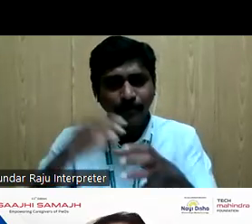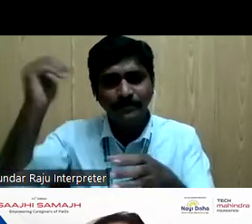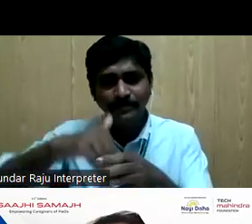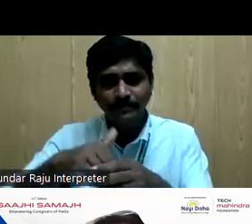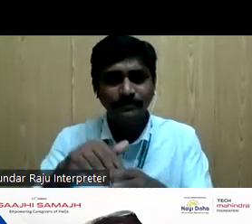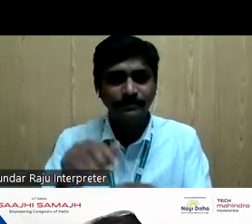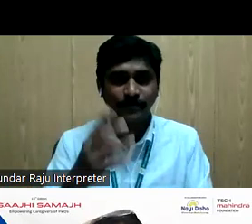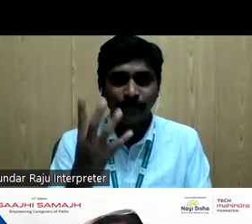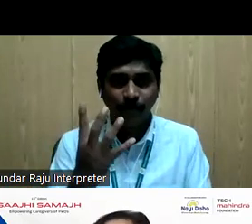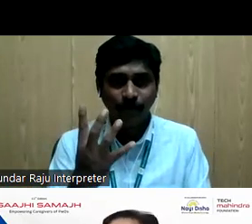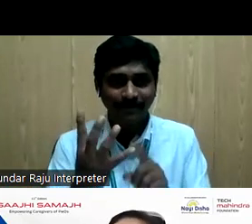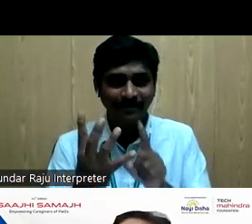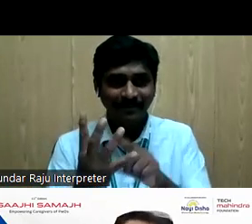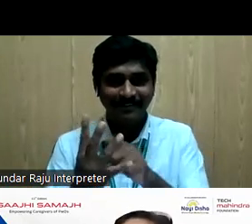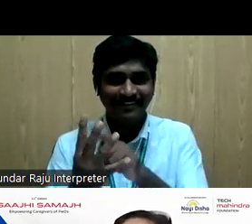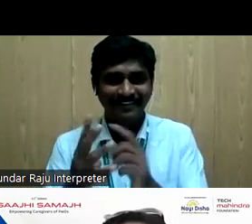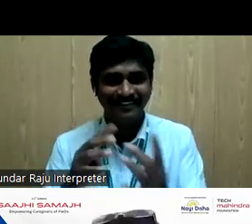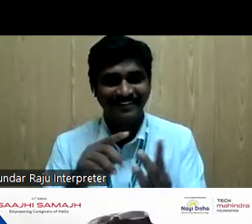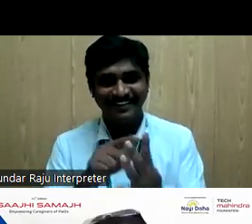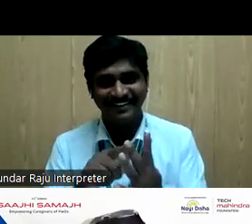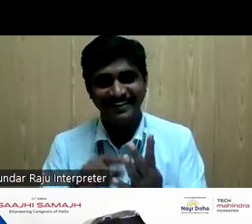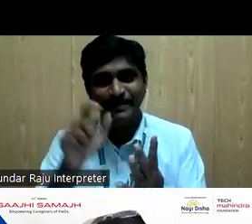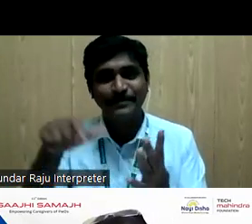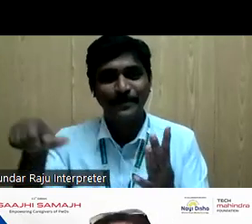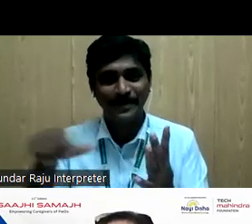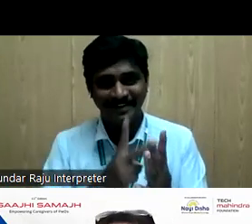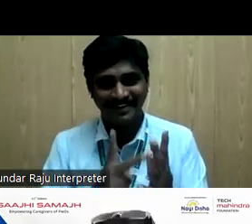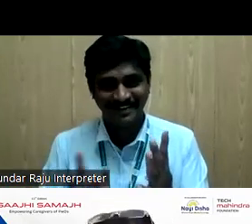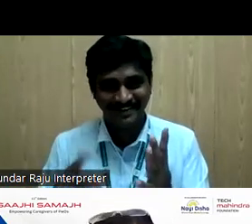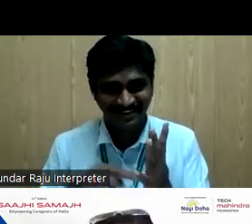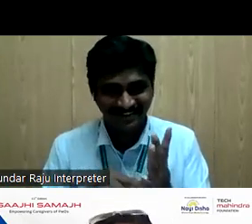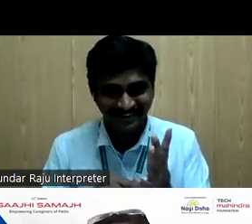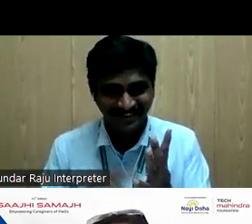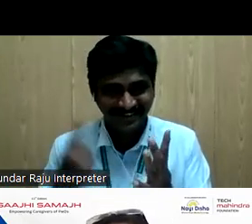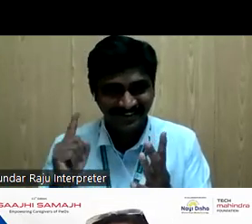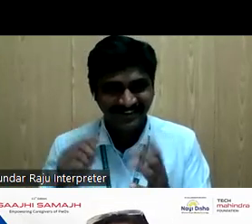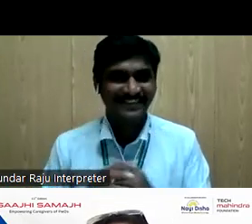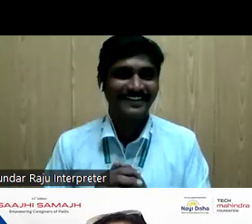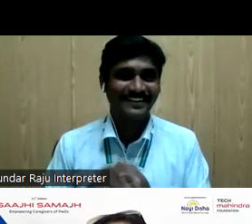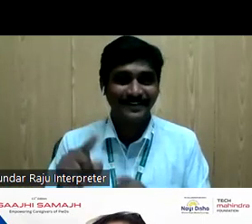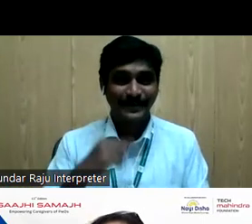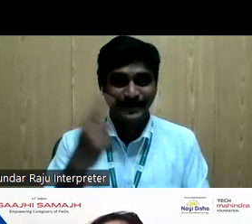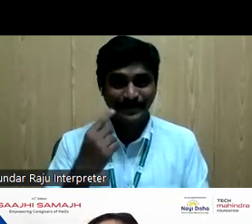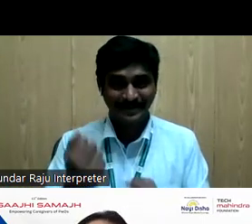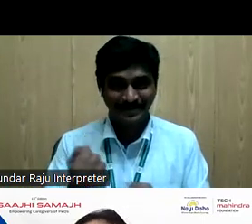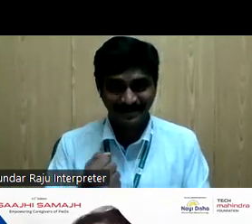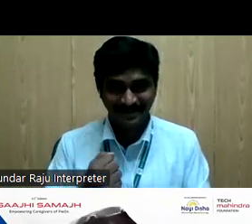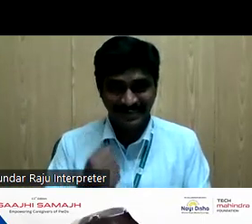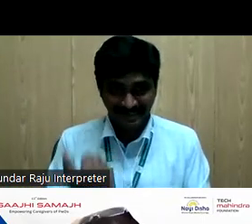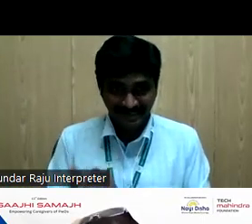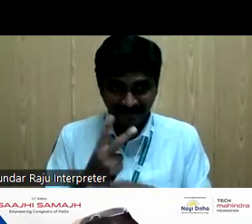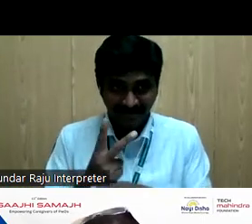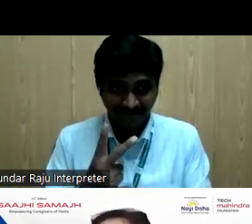of people in the world. Those who have been caregivers, those who are currently caregivers, and those who will